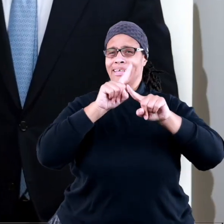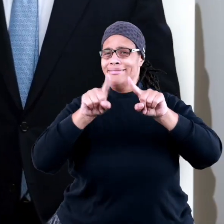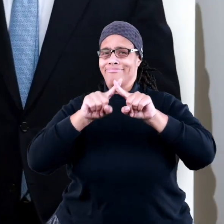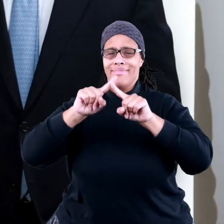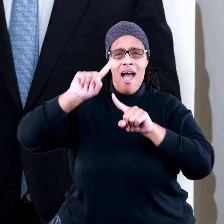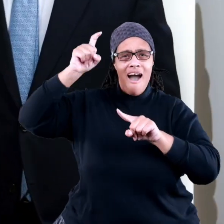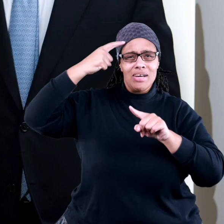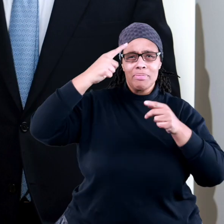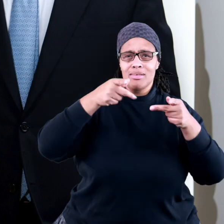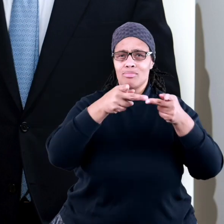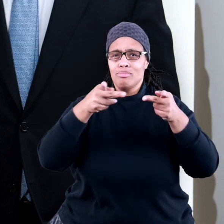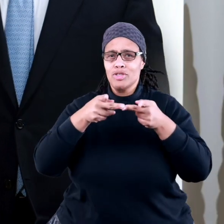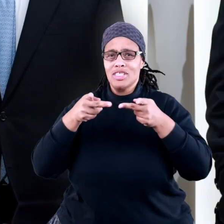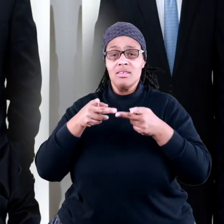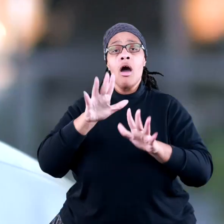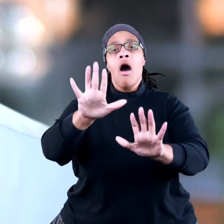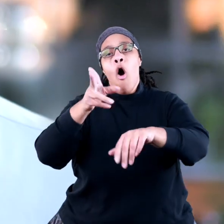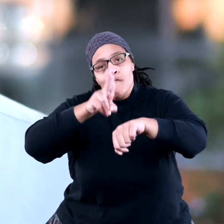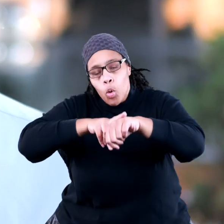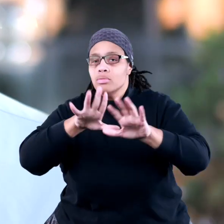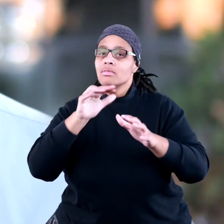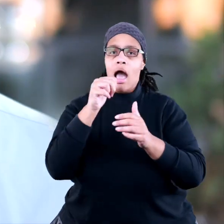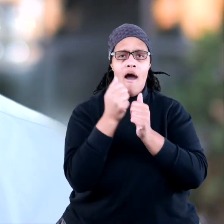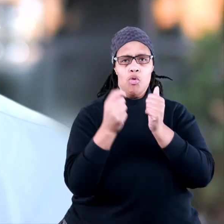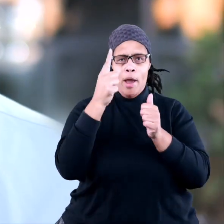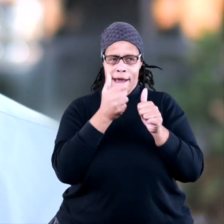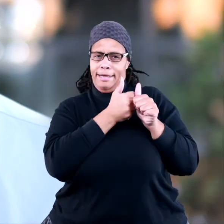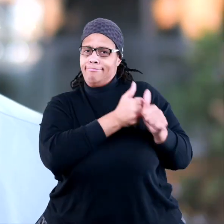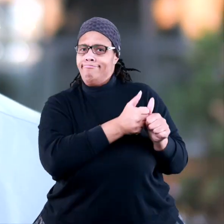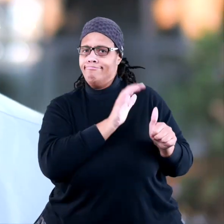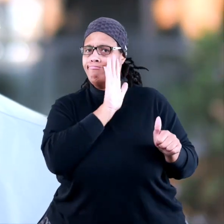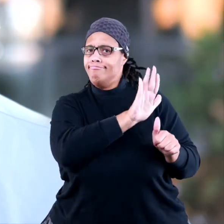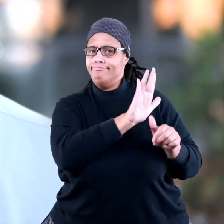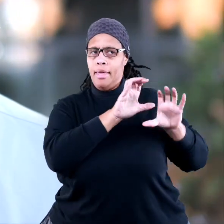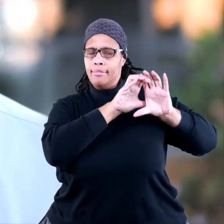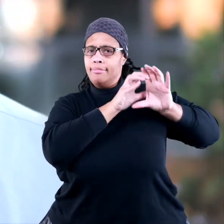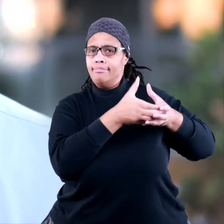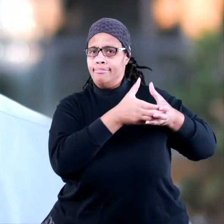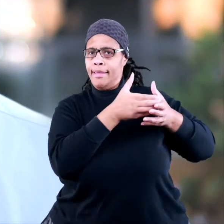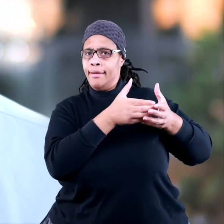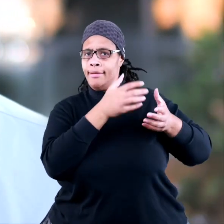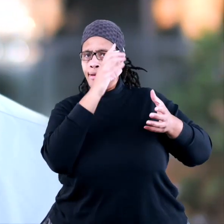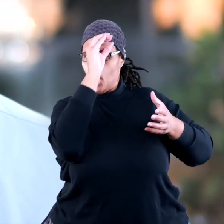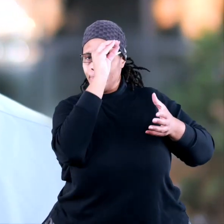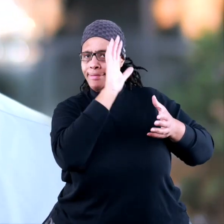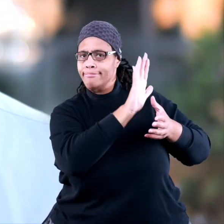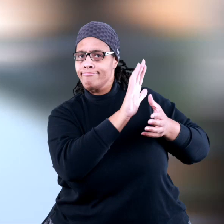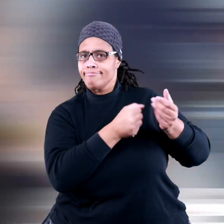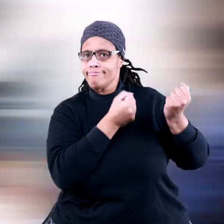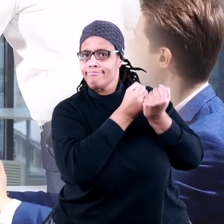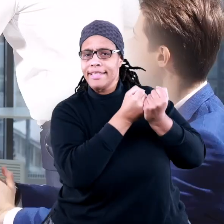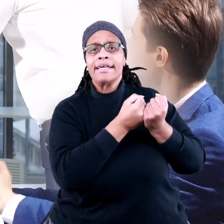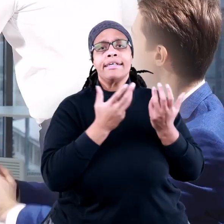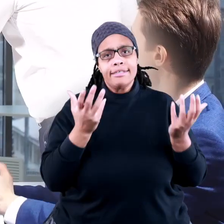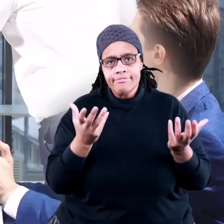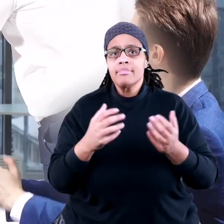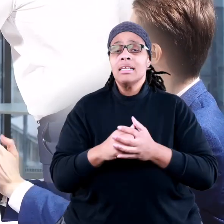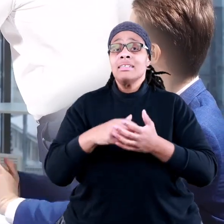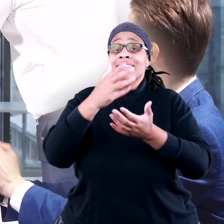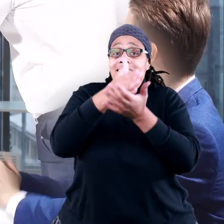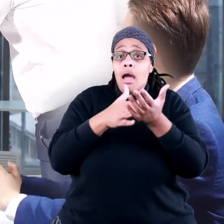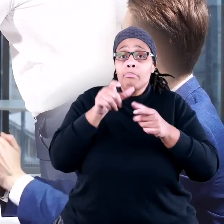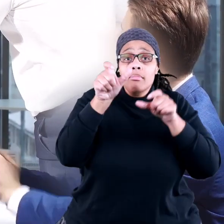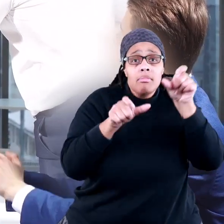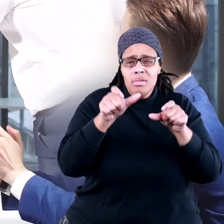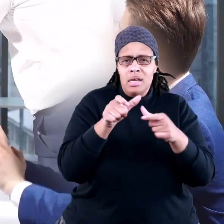and many other government positions. Of course, not everyone adheres to all of the principles of their party. Some